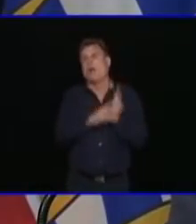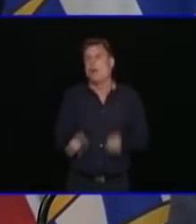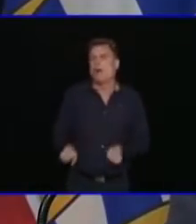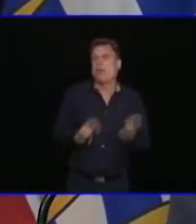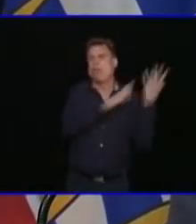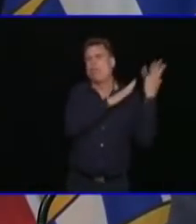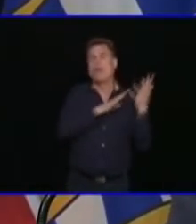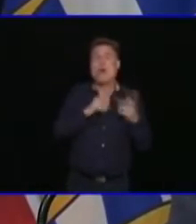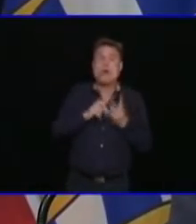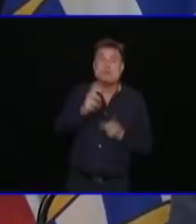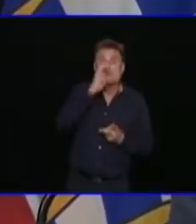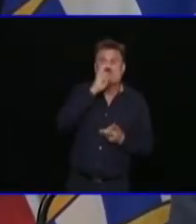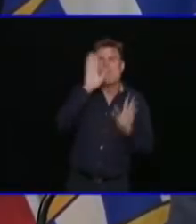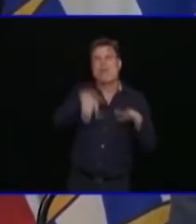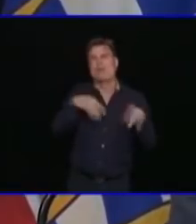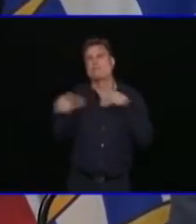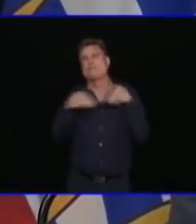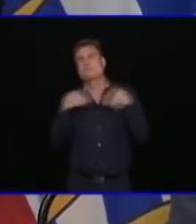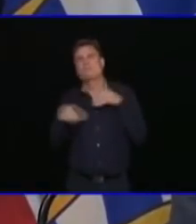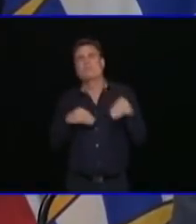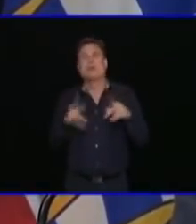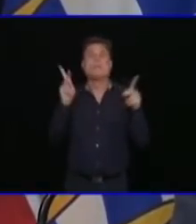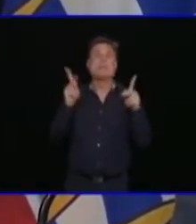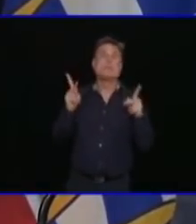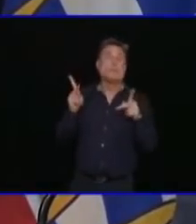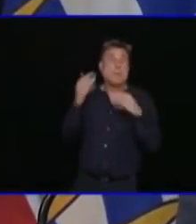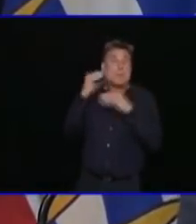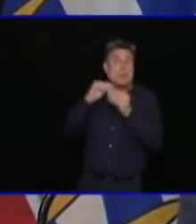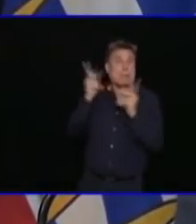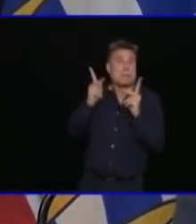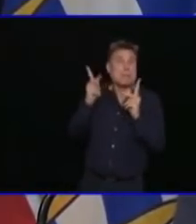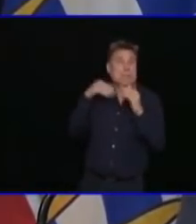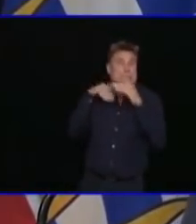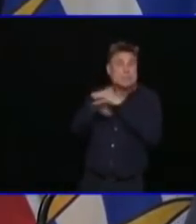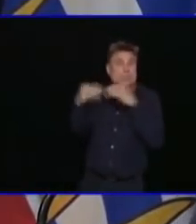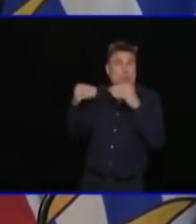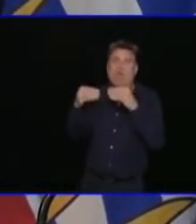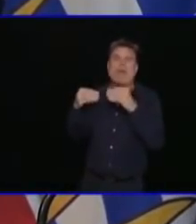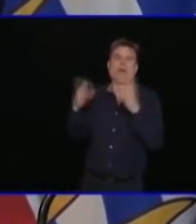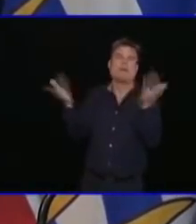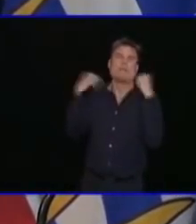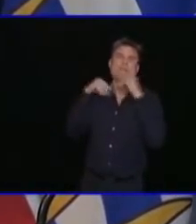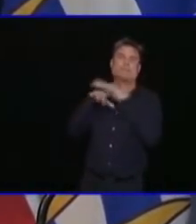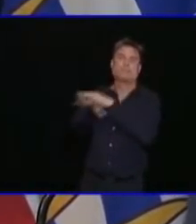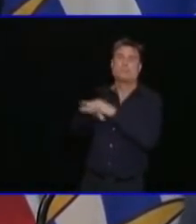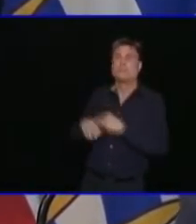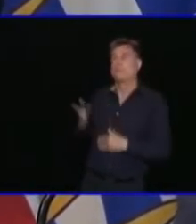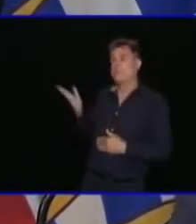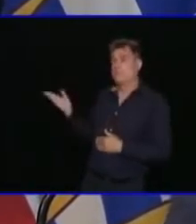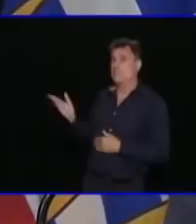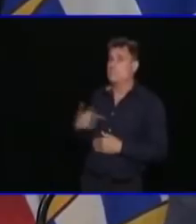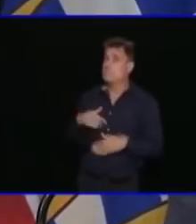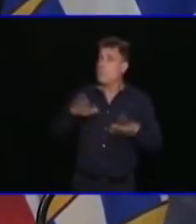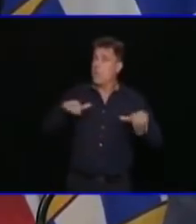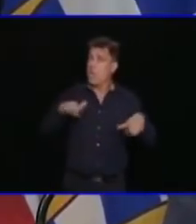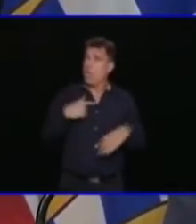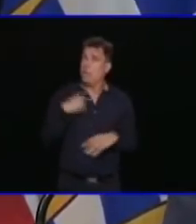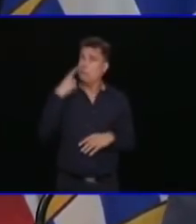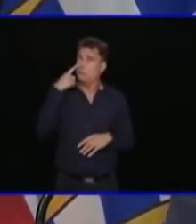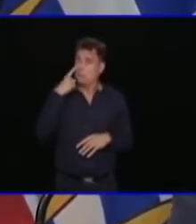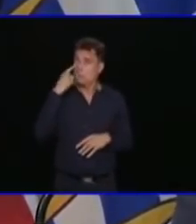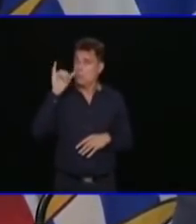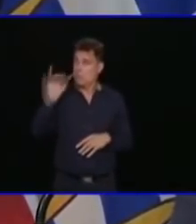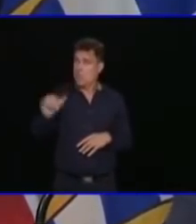distancing? Yeah, so I have not experienced that myself, but those are the reason why we have our COVID safety